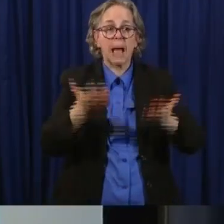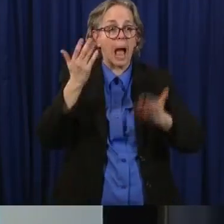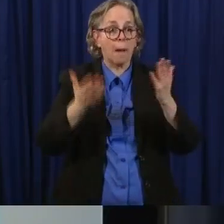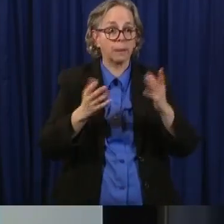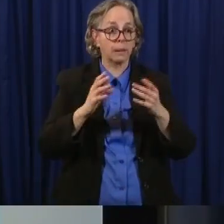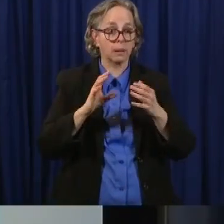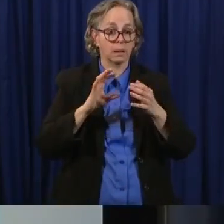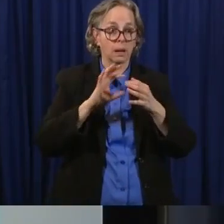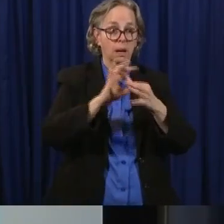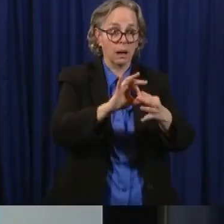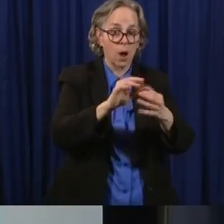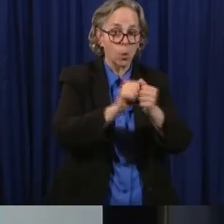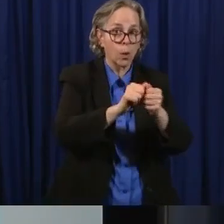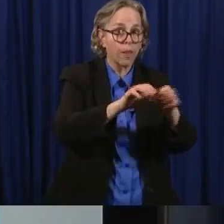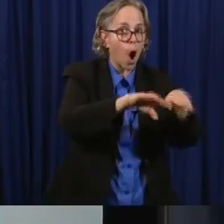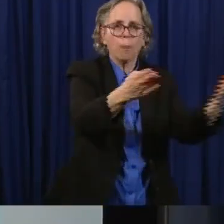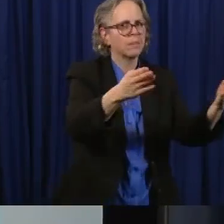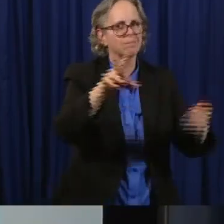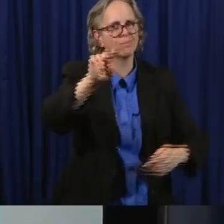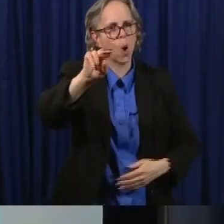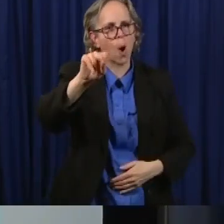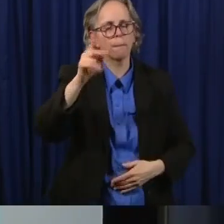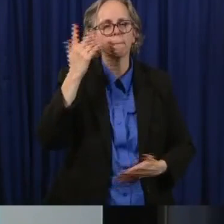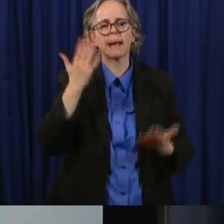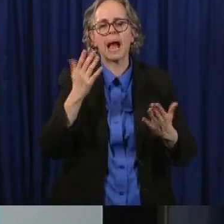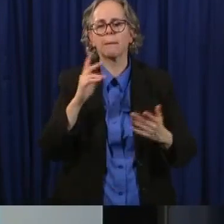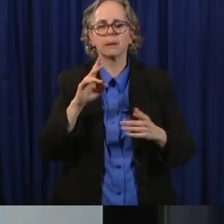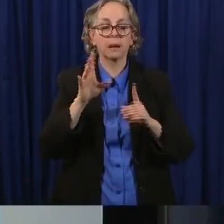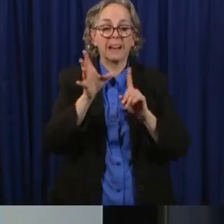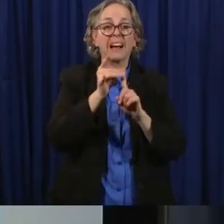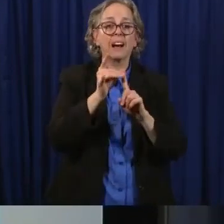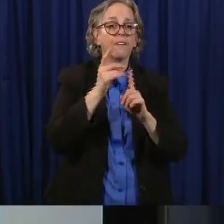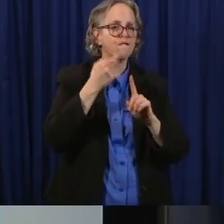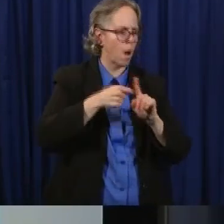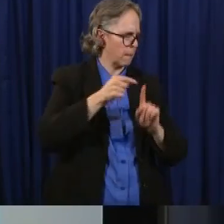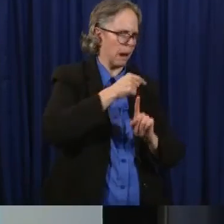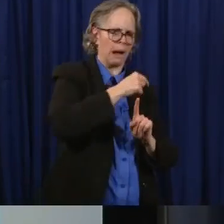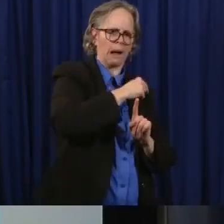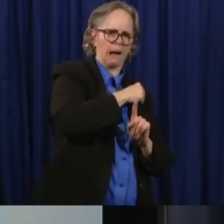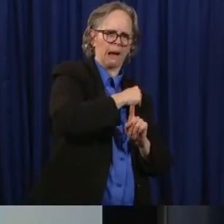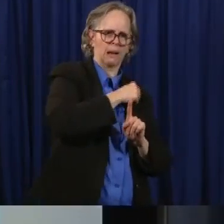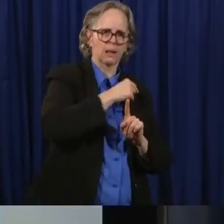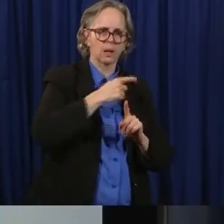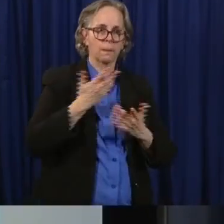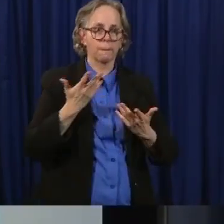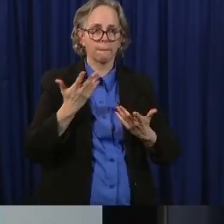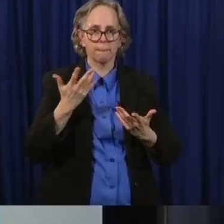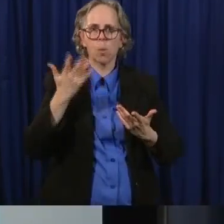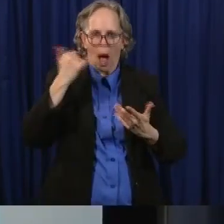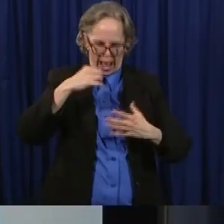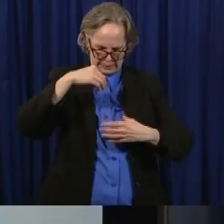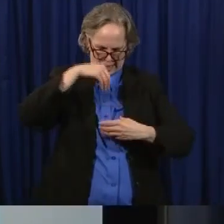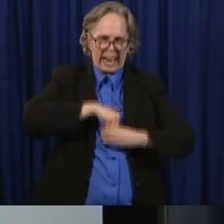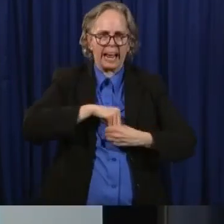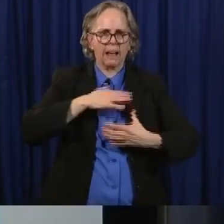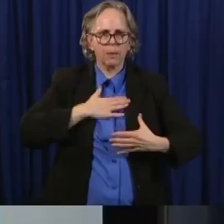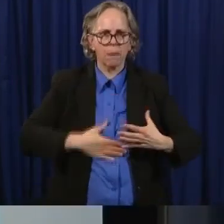particular case occurred. Their incubation period of the virus in them could have actually just been a little bit